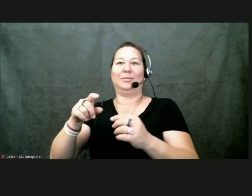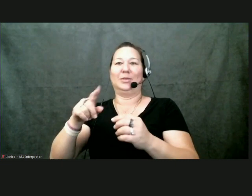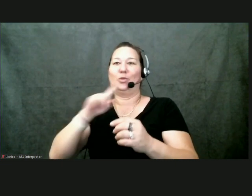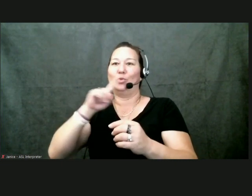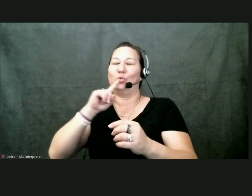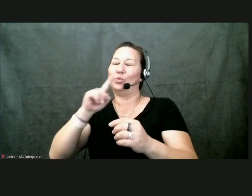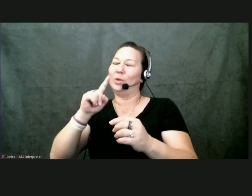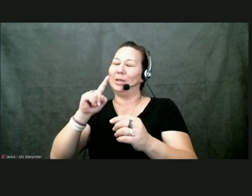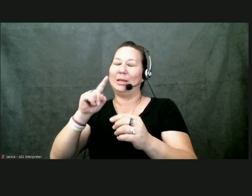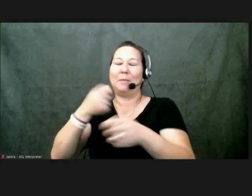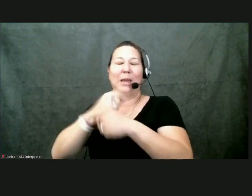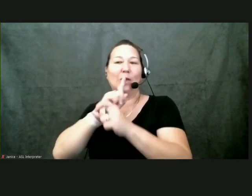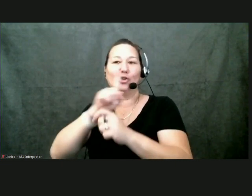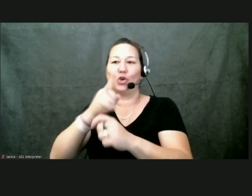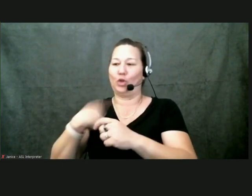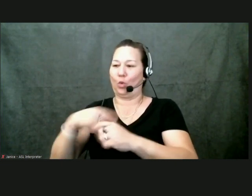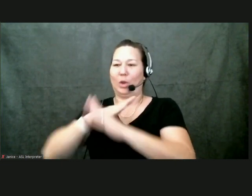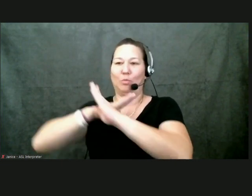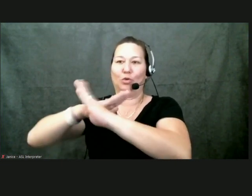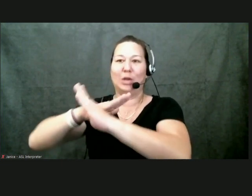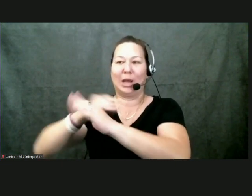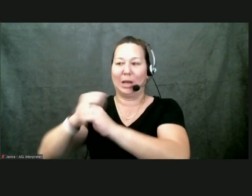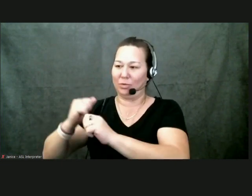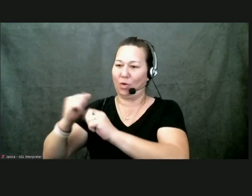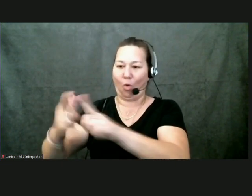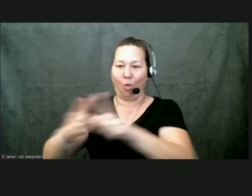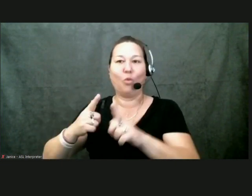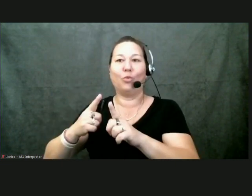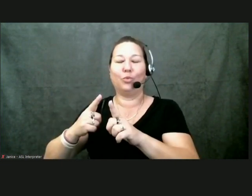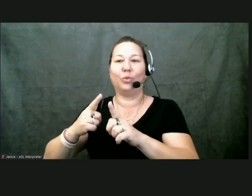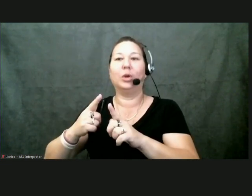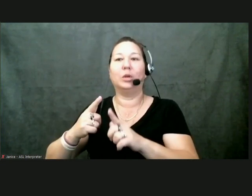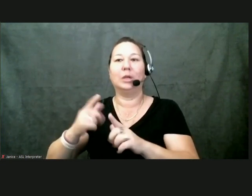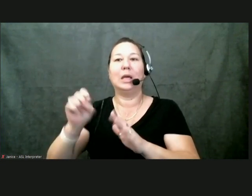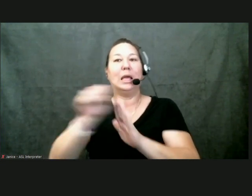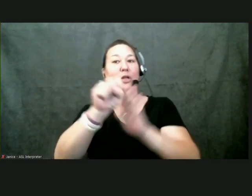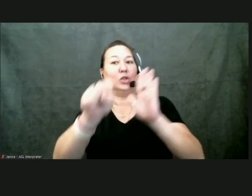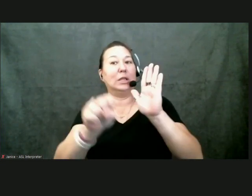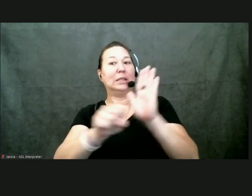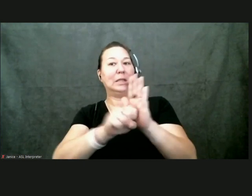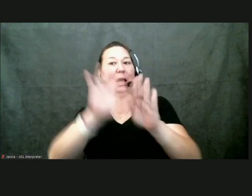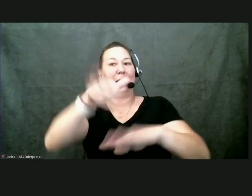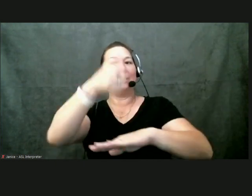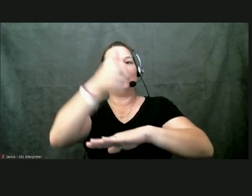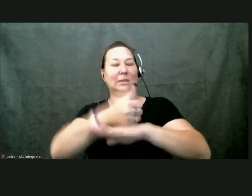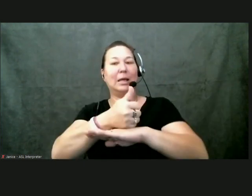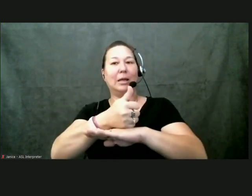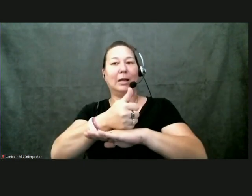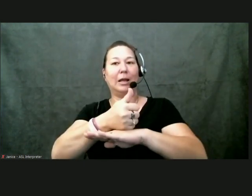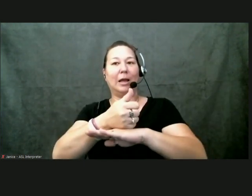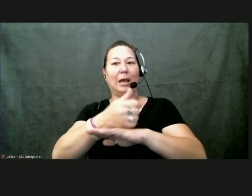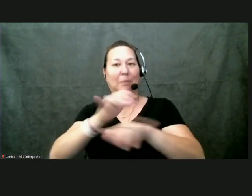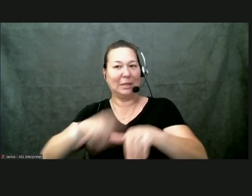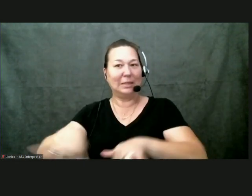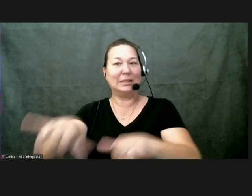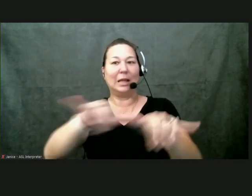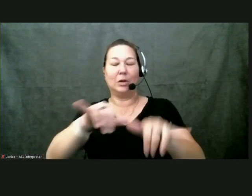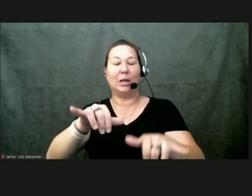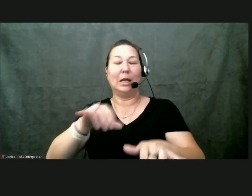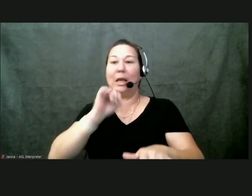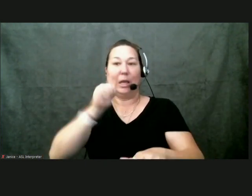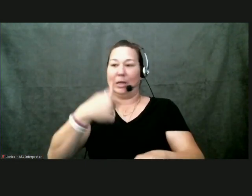this protected class. Knowing that, the state has set the standard. Neither Dr. Mace nor I have set the standard. The state